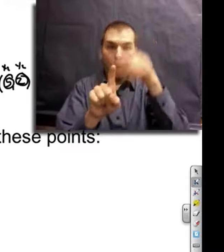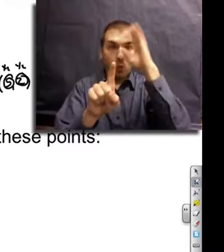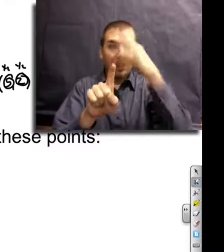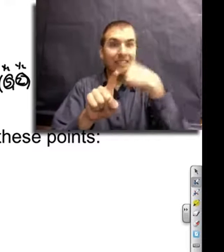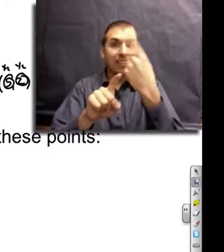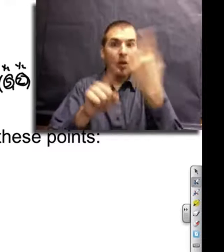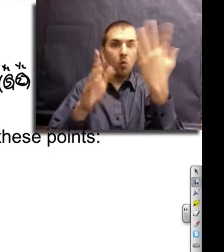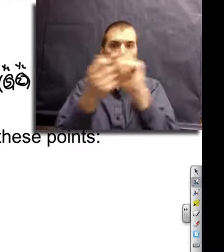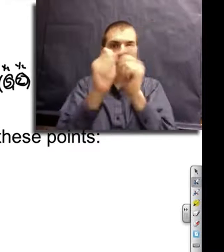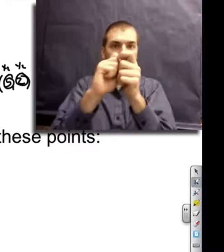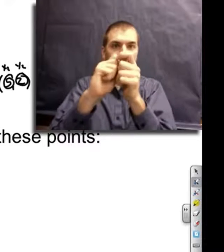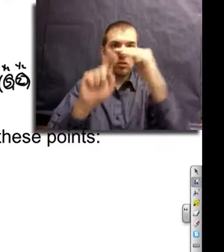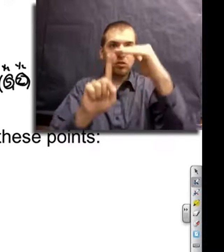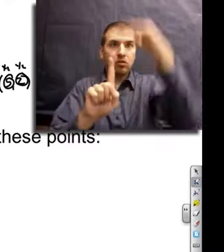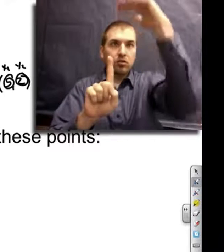measuring.